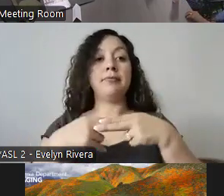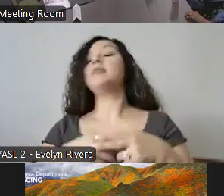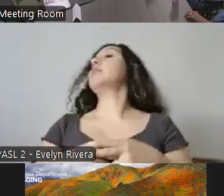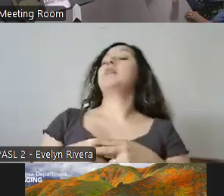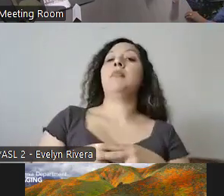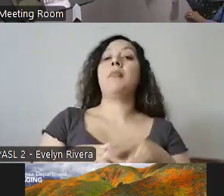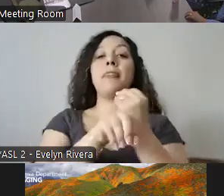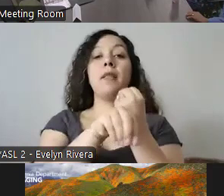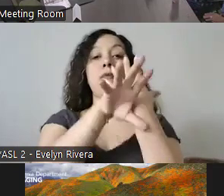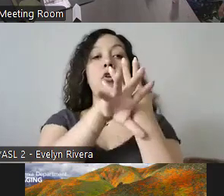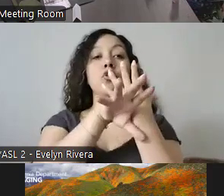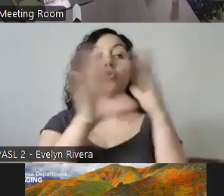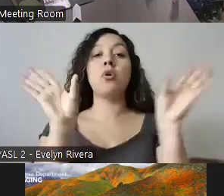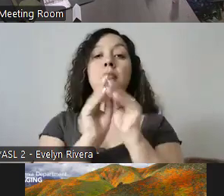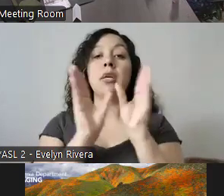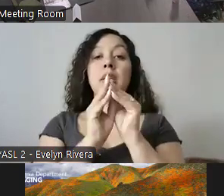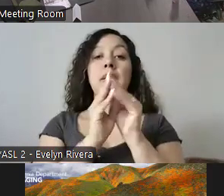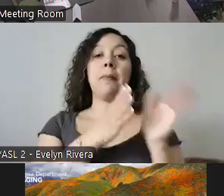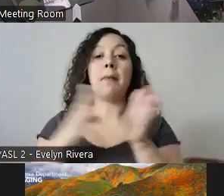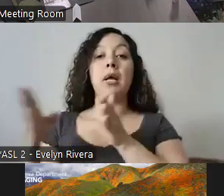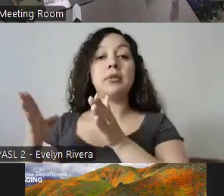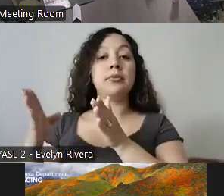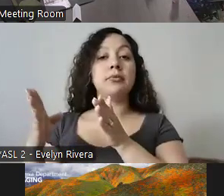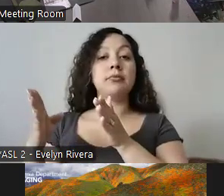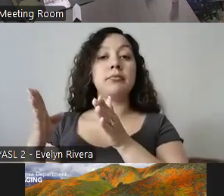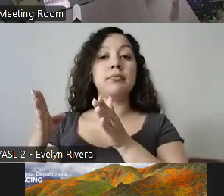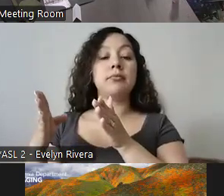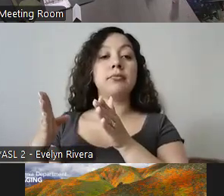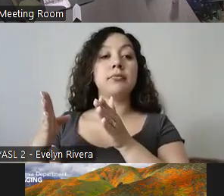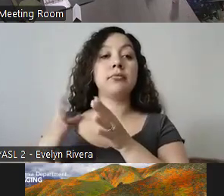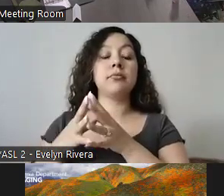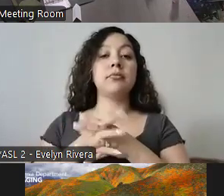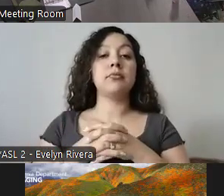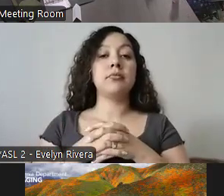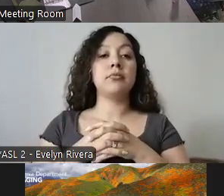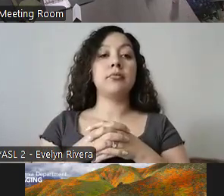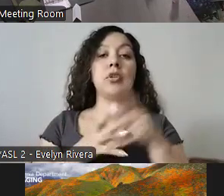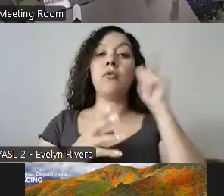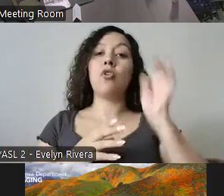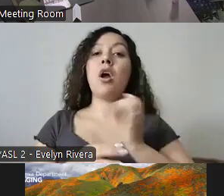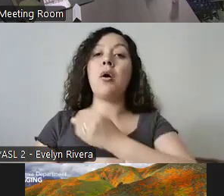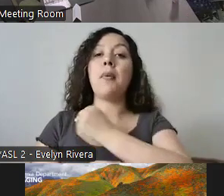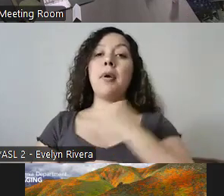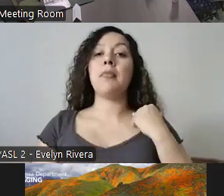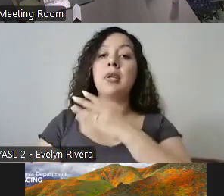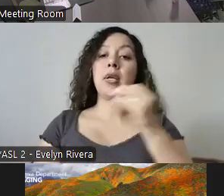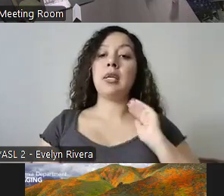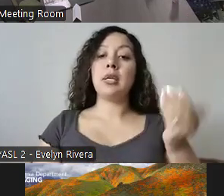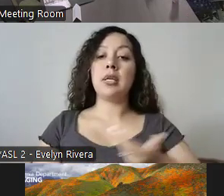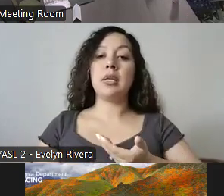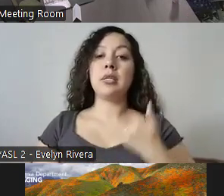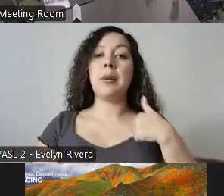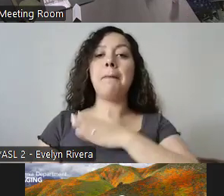Virtual meeting operations. And before I get that, please, for our members and our guests that have logged on, please check your